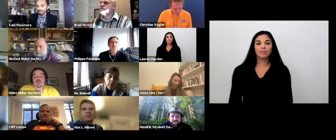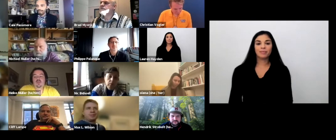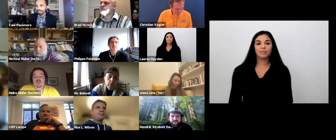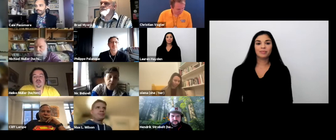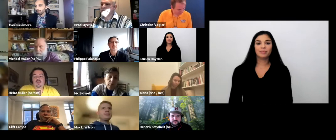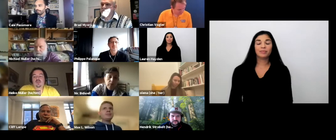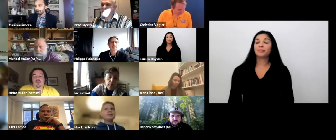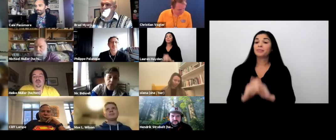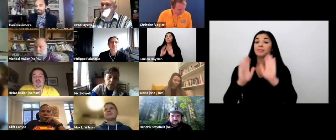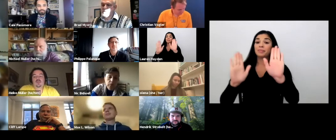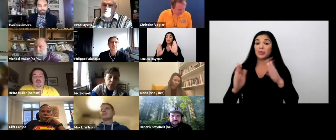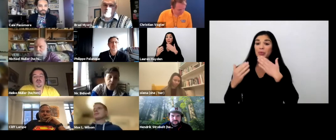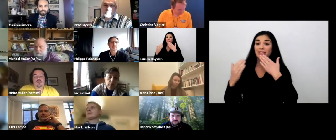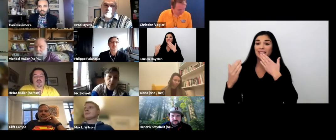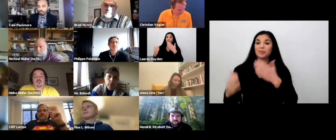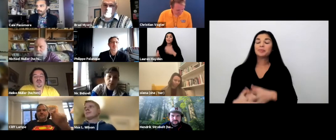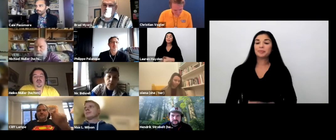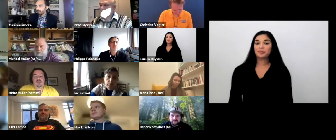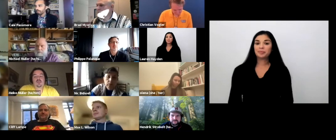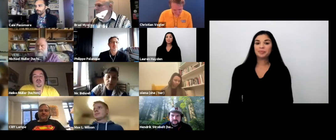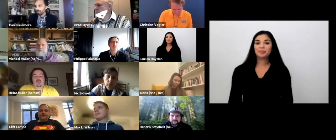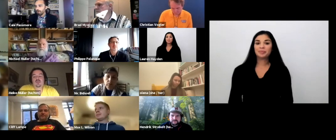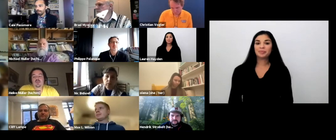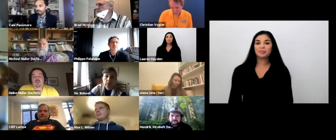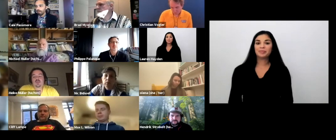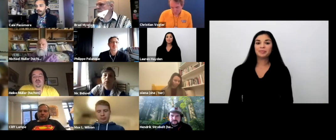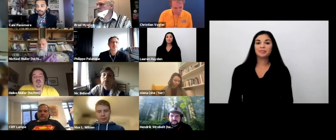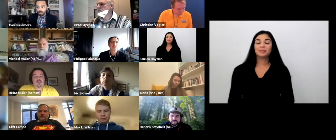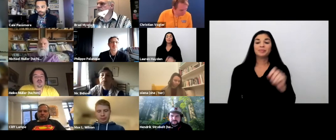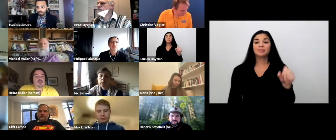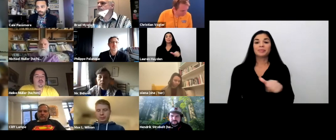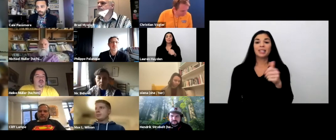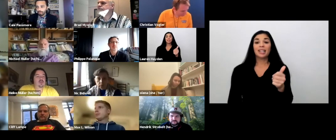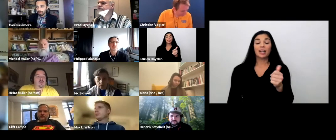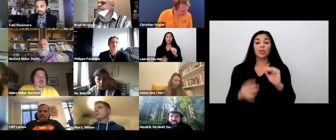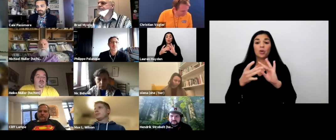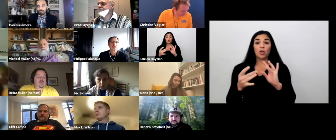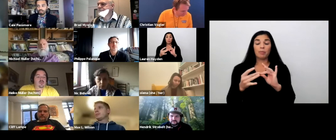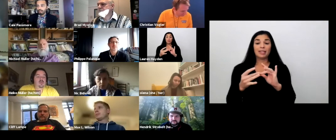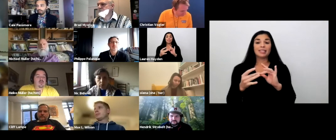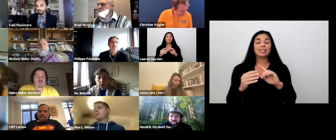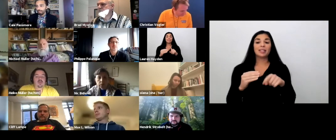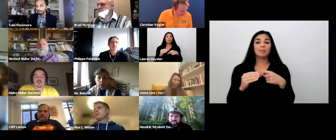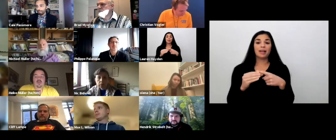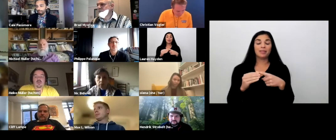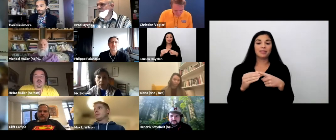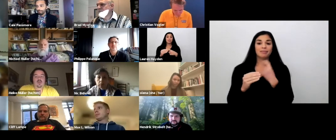Yeah, that's great. Yeah, thank you. Is there anyone else that would like to sort of comment on either the question, you